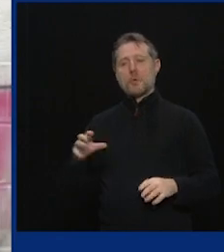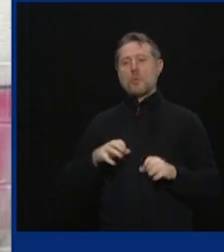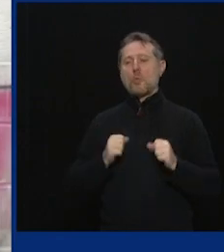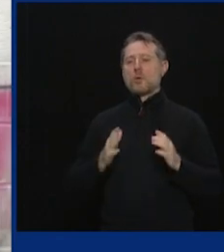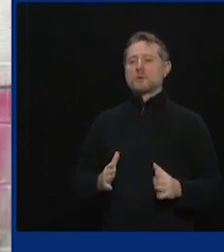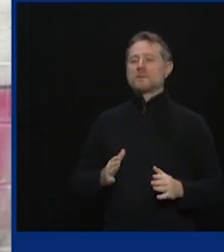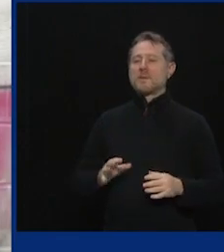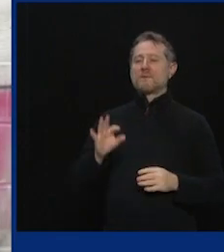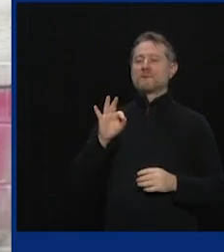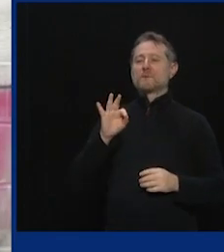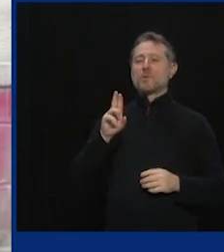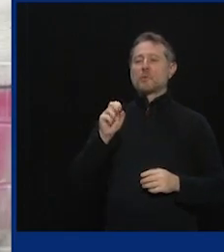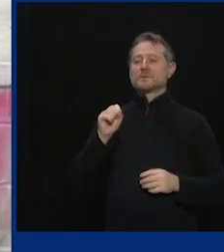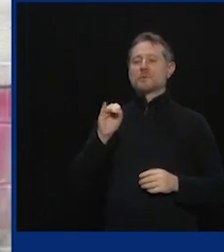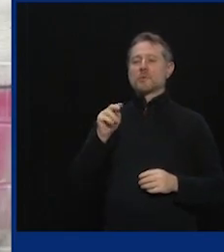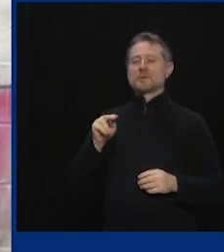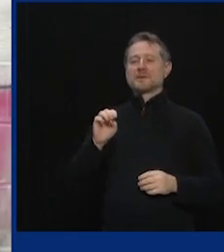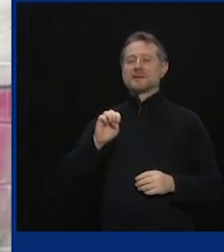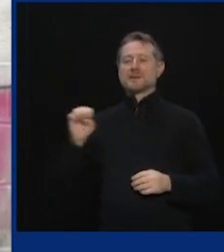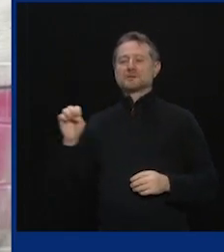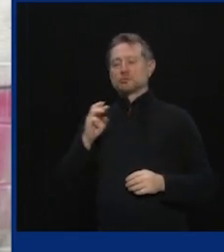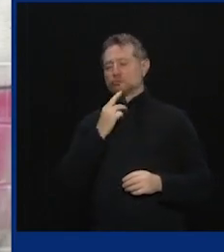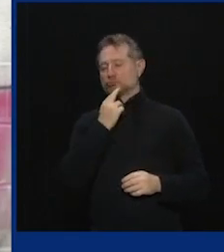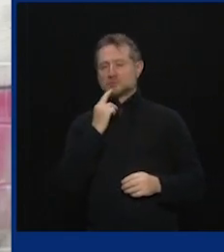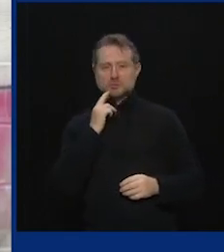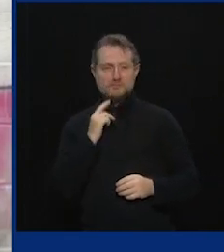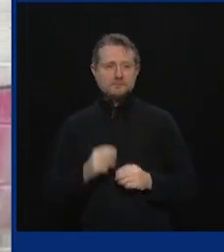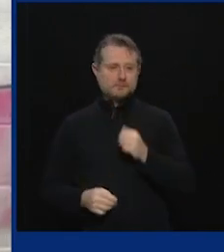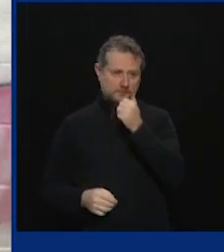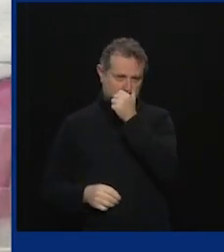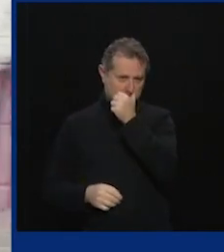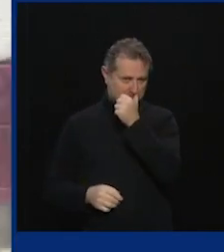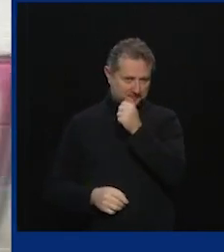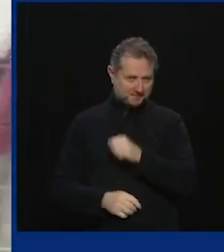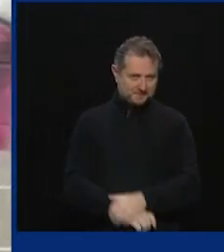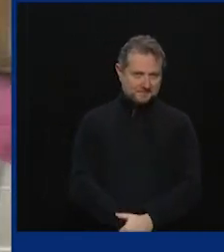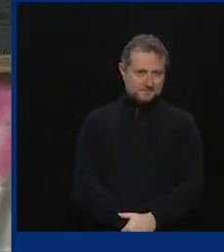East restaurant here in East New York.